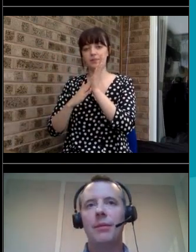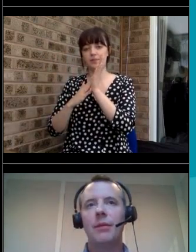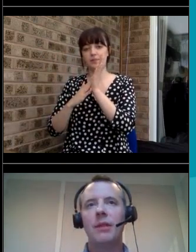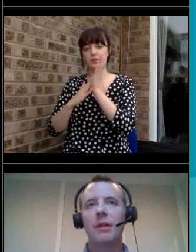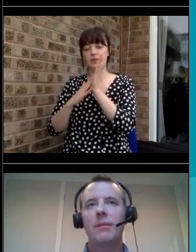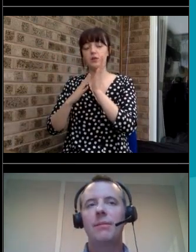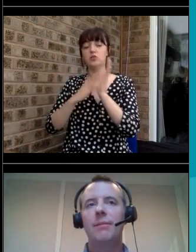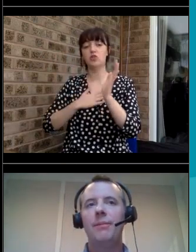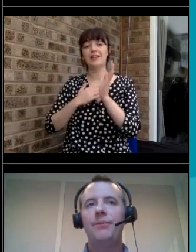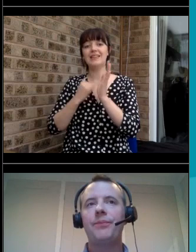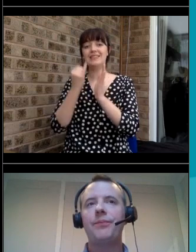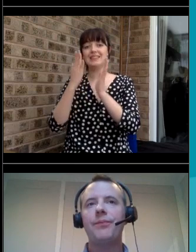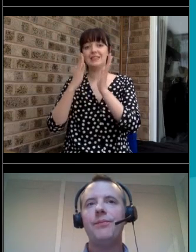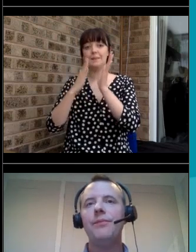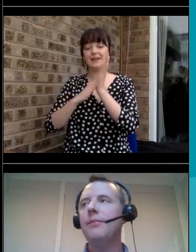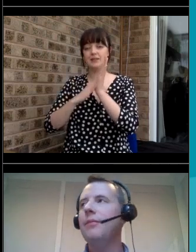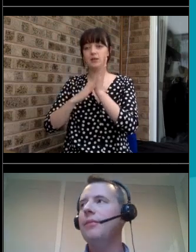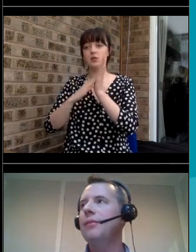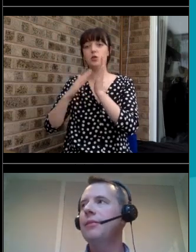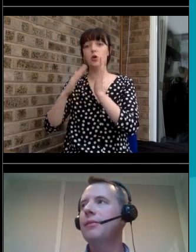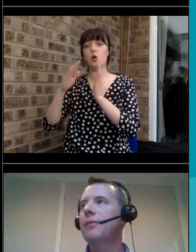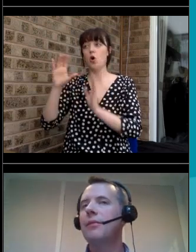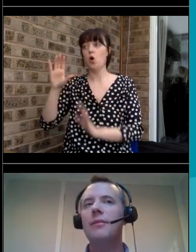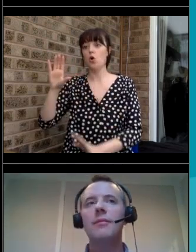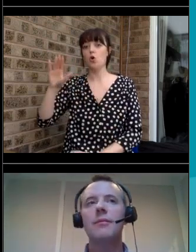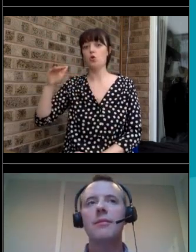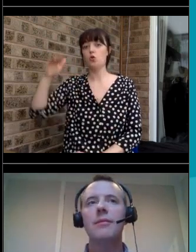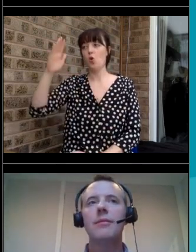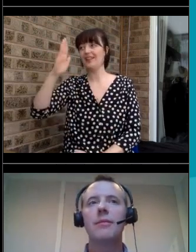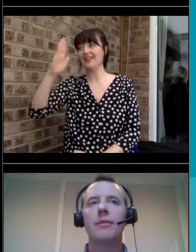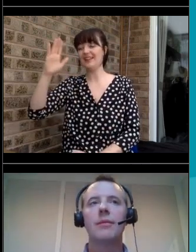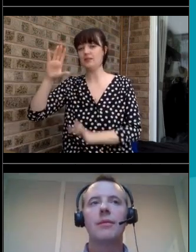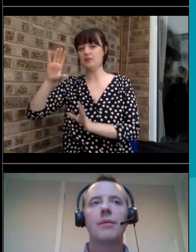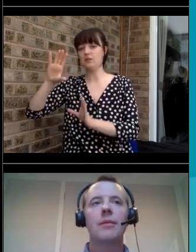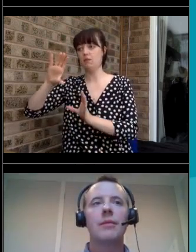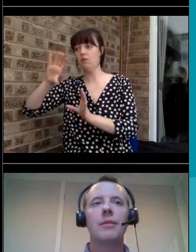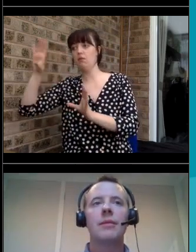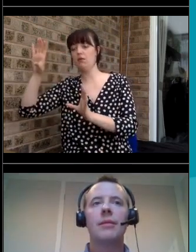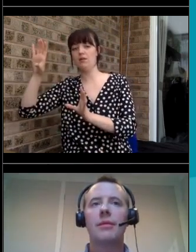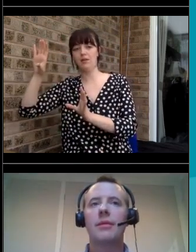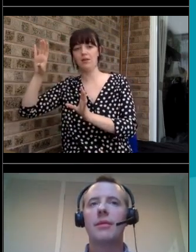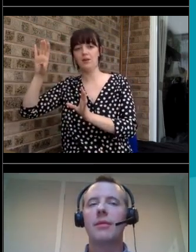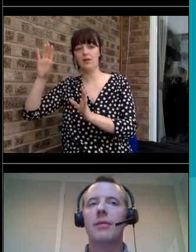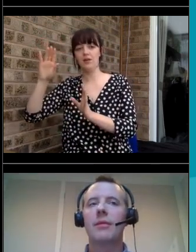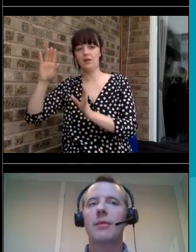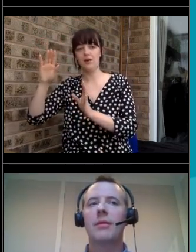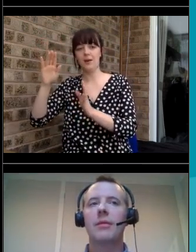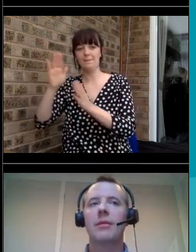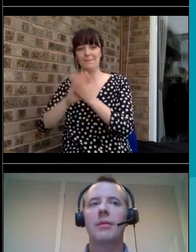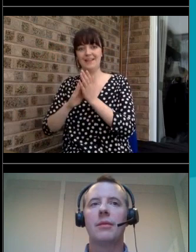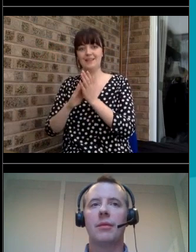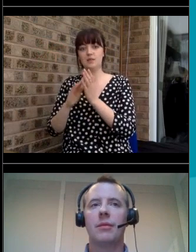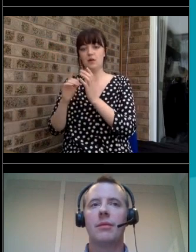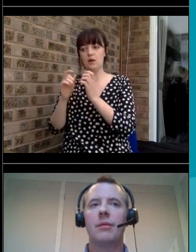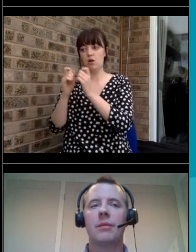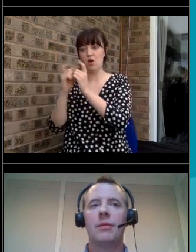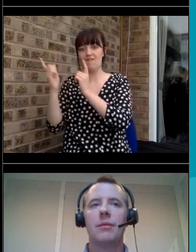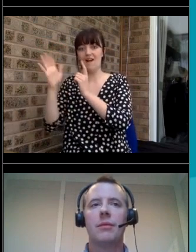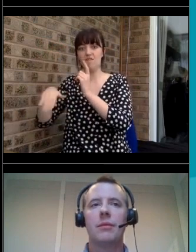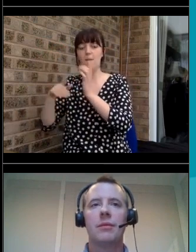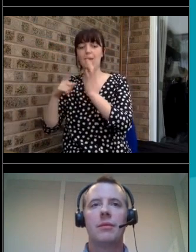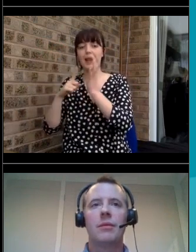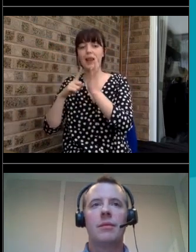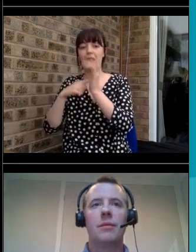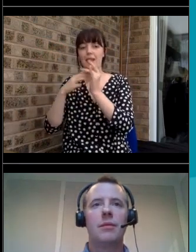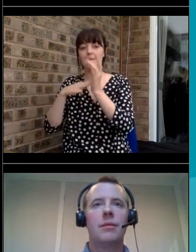north to east, and it did move closer to Linford. The move was